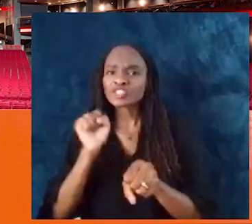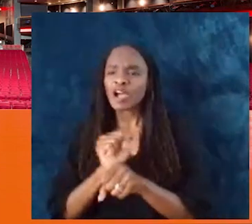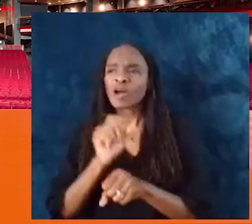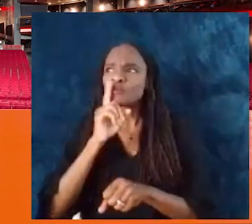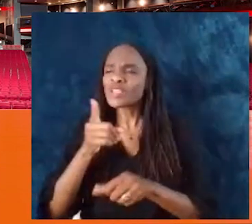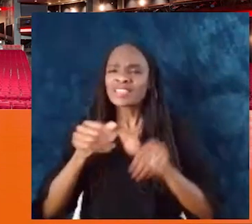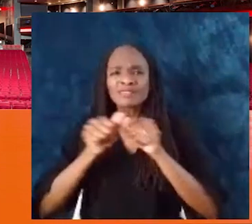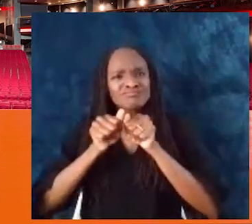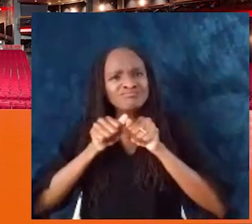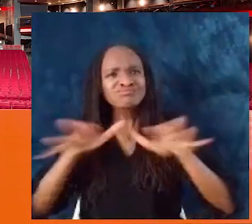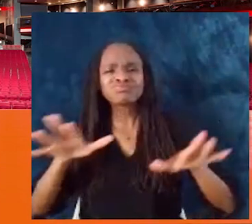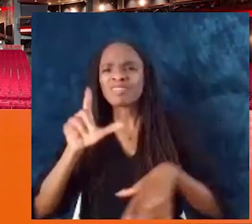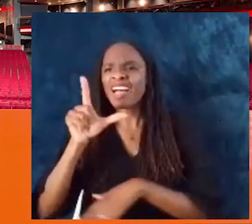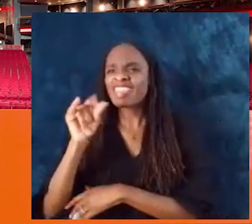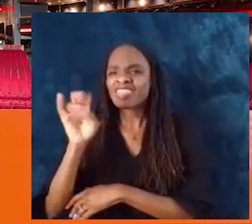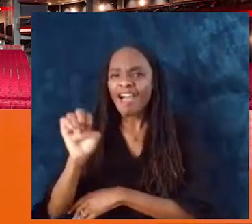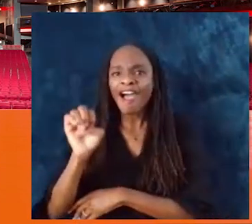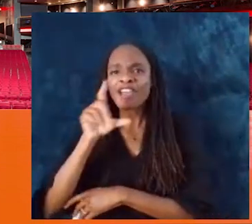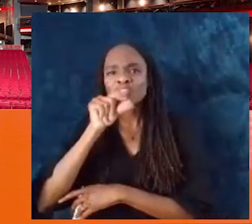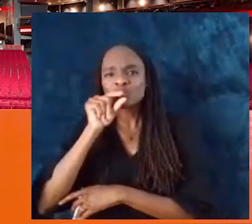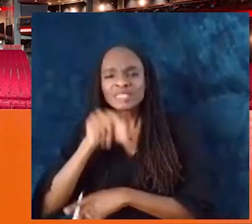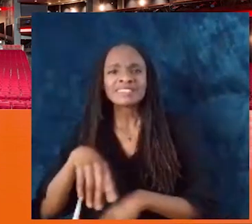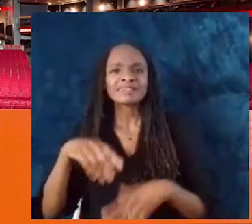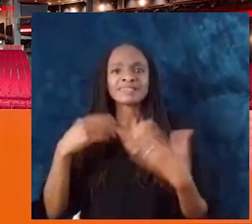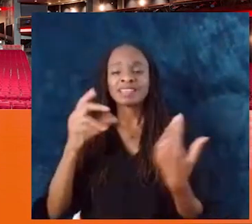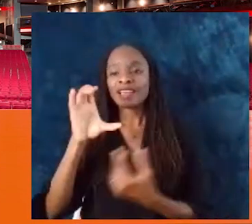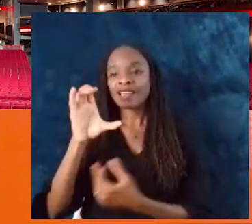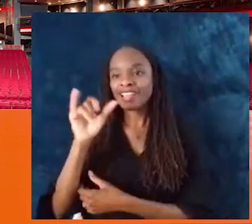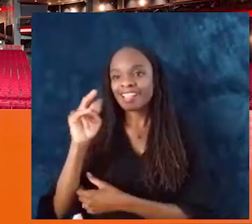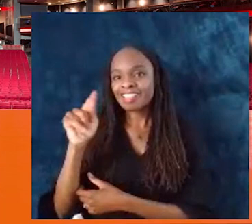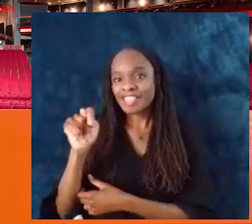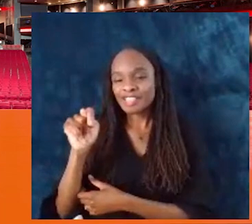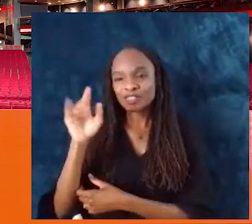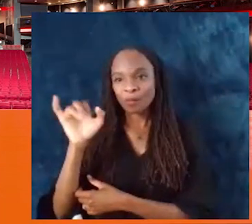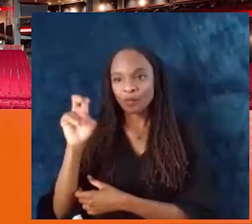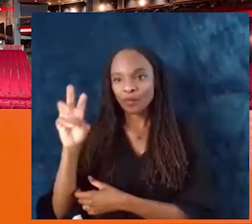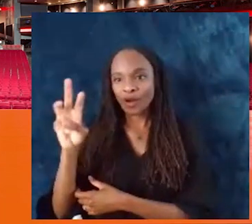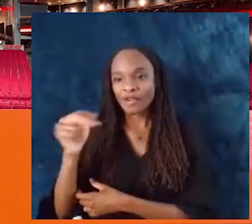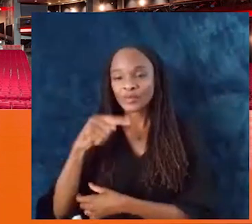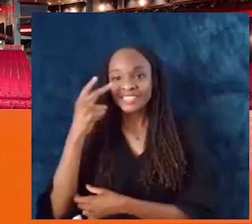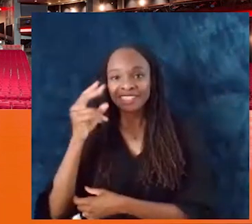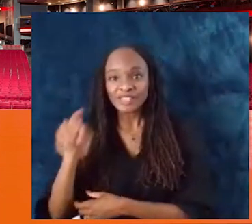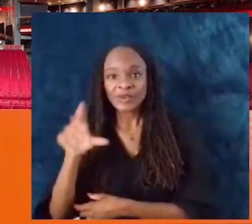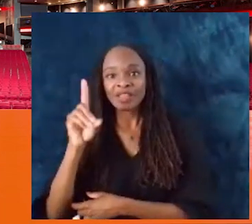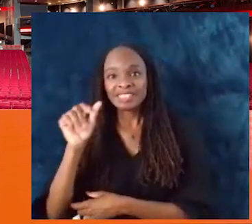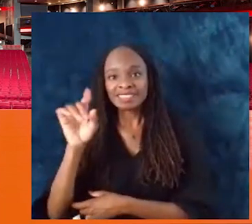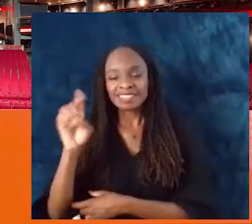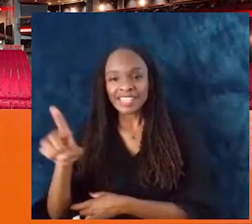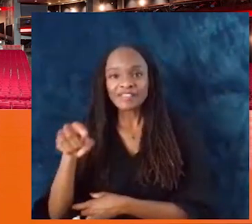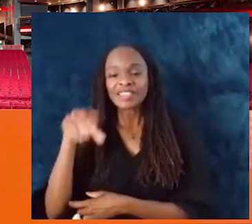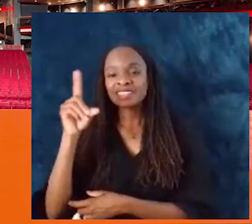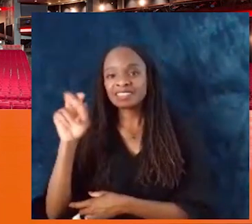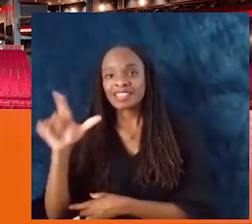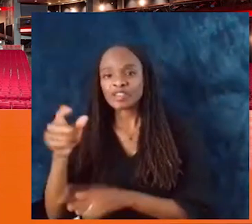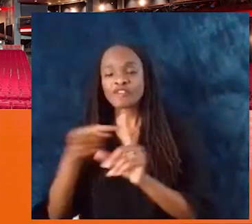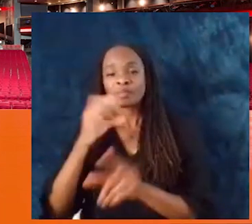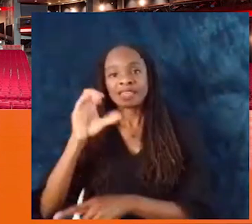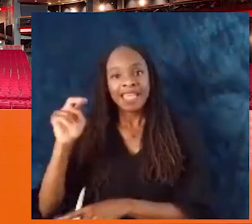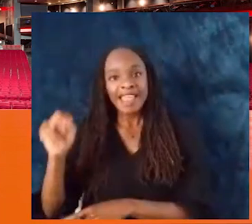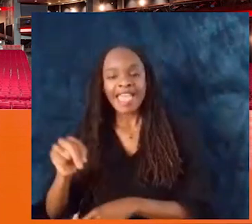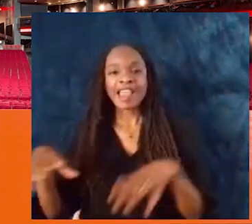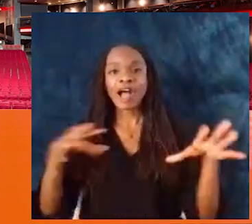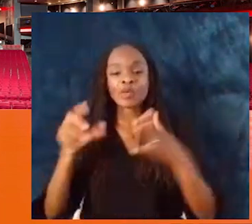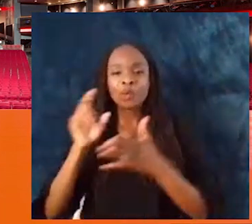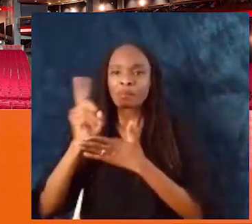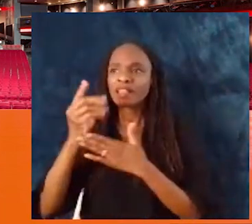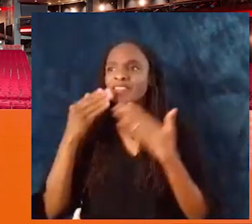You're live tweeting. I love it. Clint Brown, we see you. David Daniel from CNN's Hollywood Minute, thank you for driving people in, and